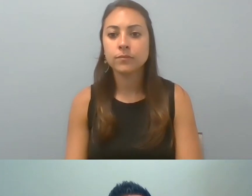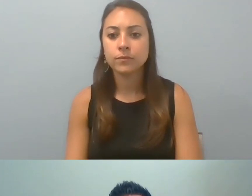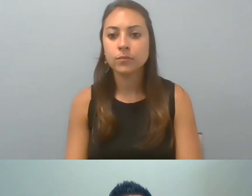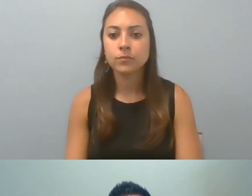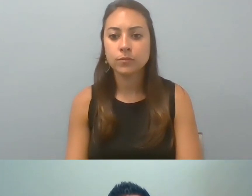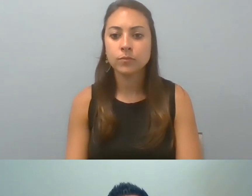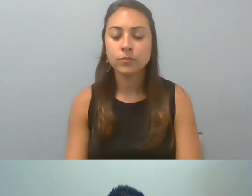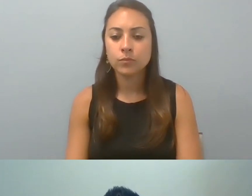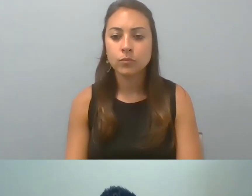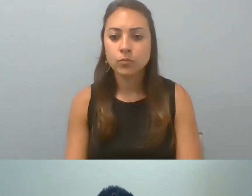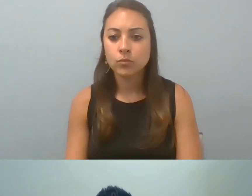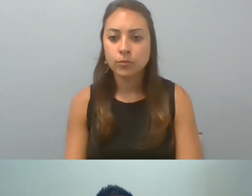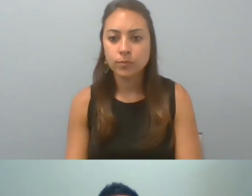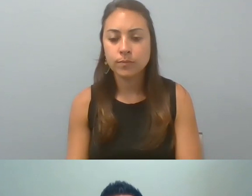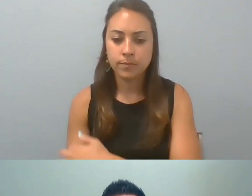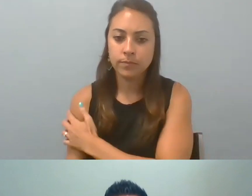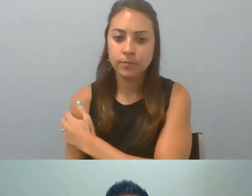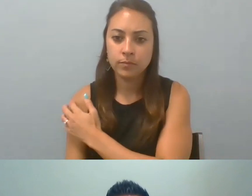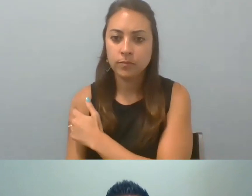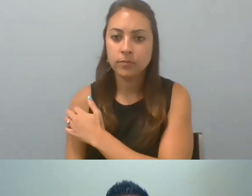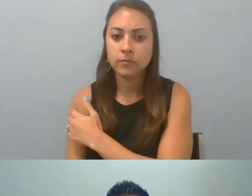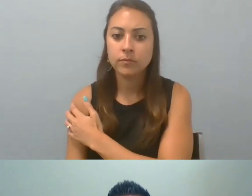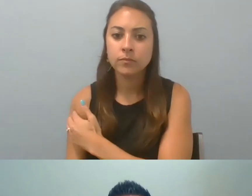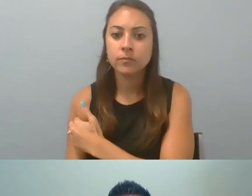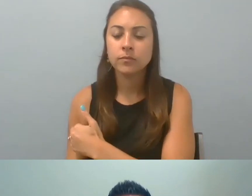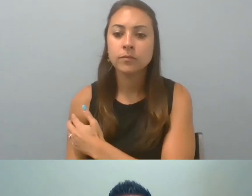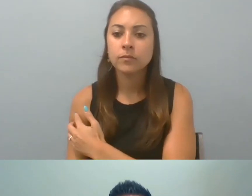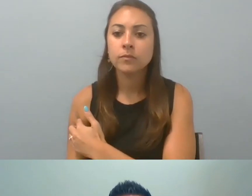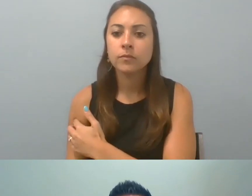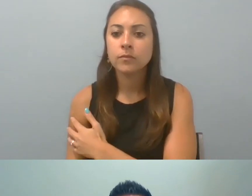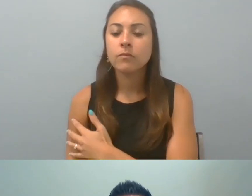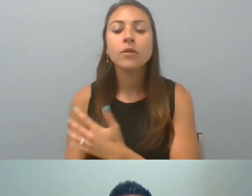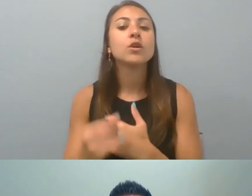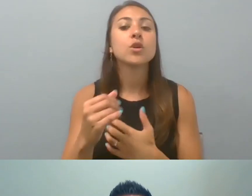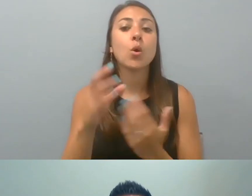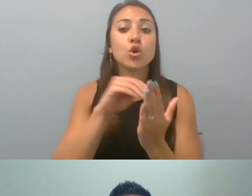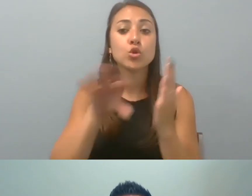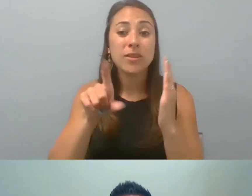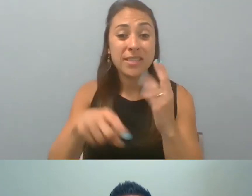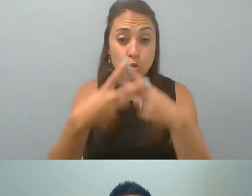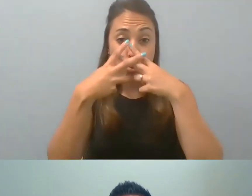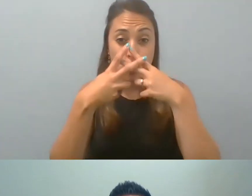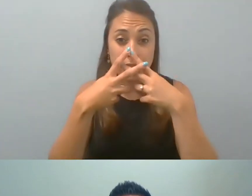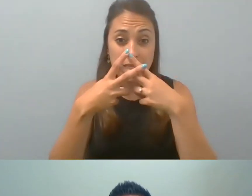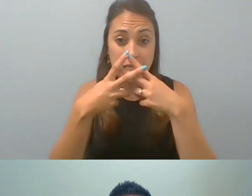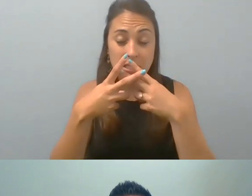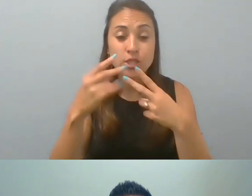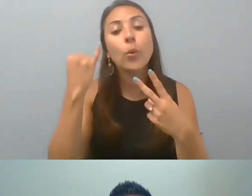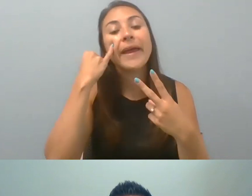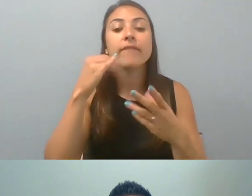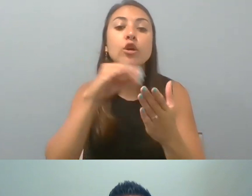There was a question about students who may need to quarantine when they arrive on campus. How will dining